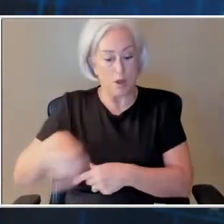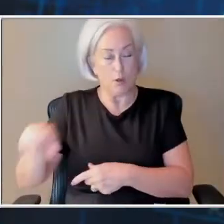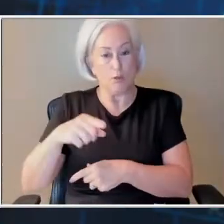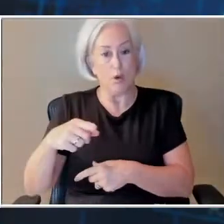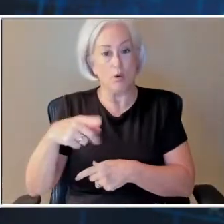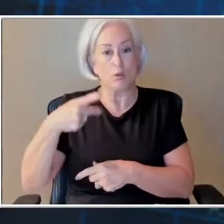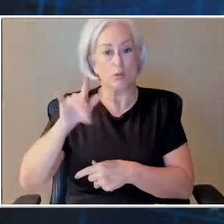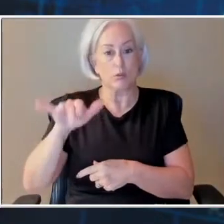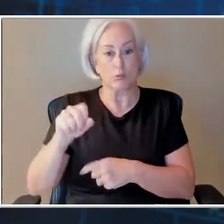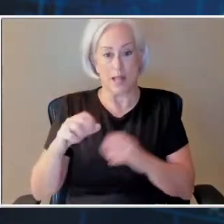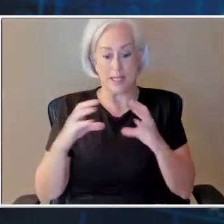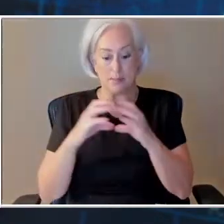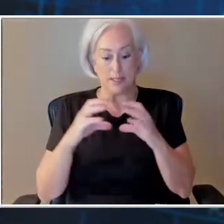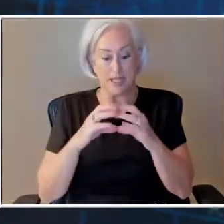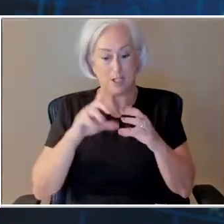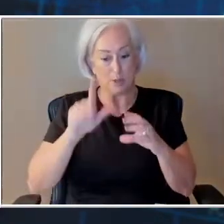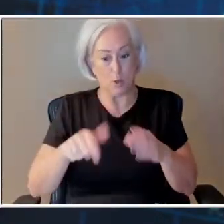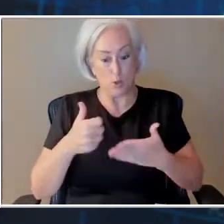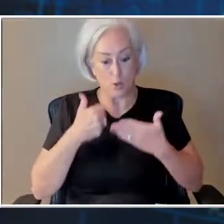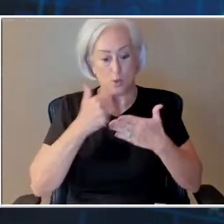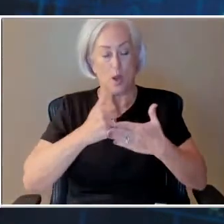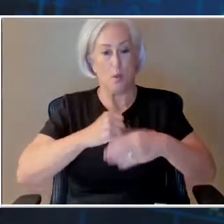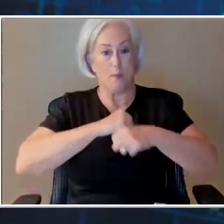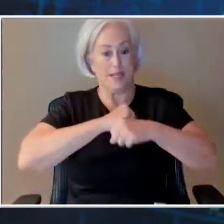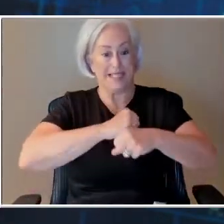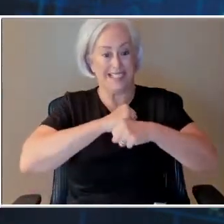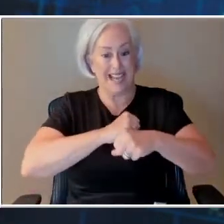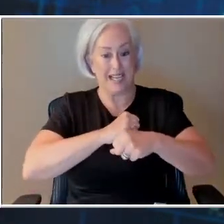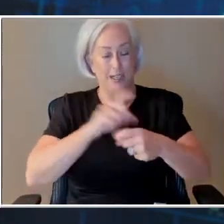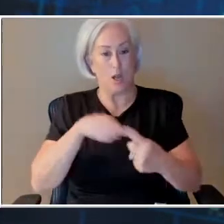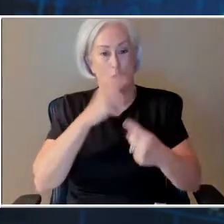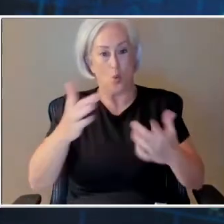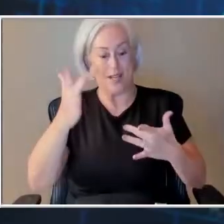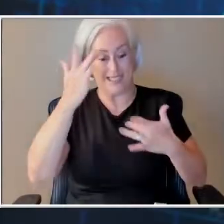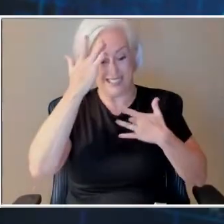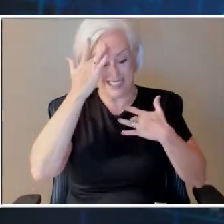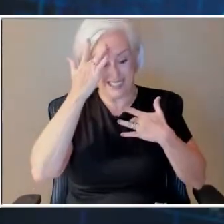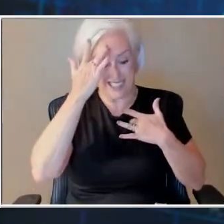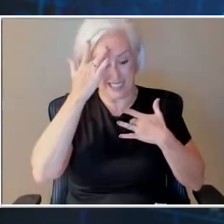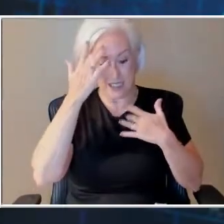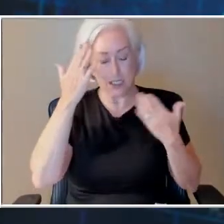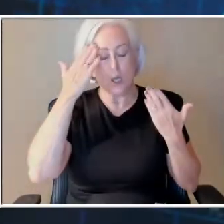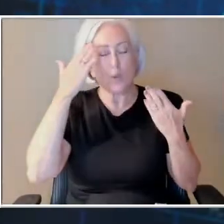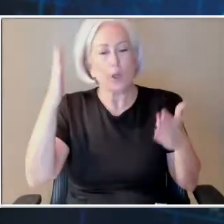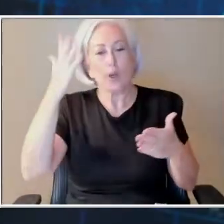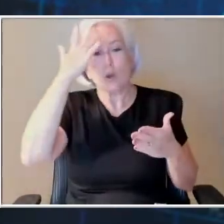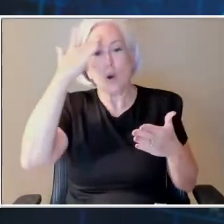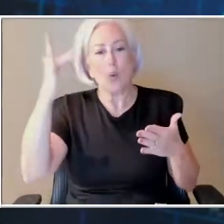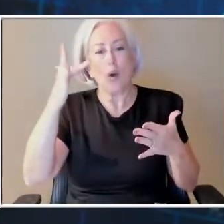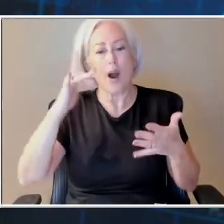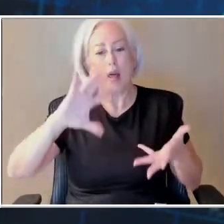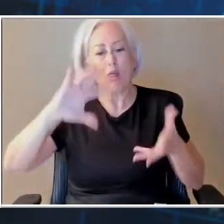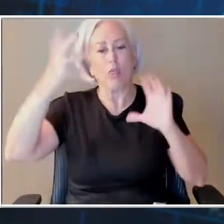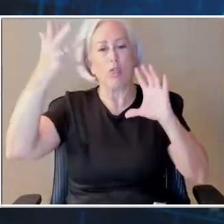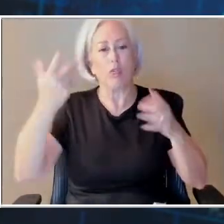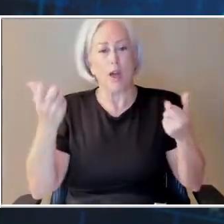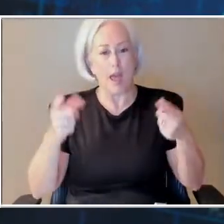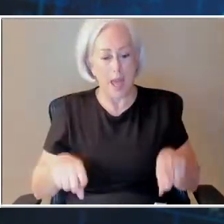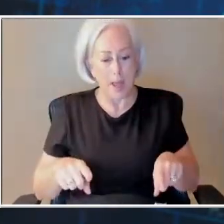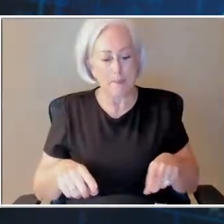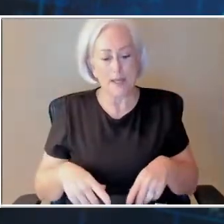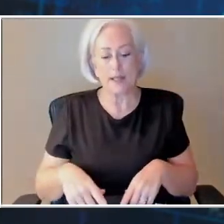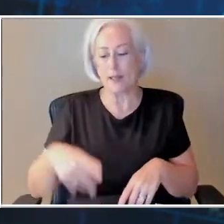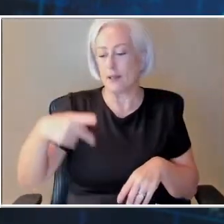gets sick, and we don't know exactly the actual cause. Is it genetic? Is it exposure to chemicals, pesticides? We